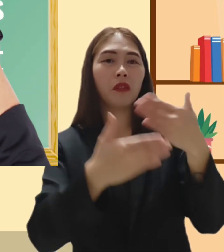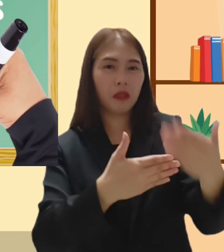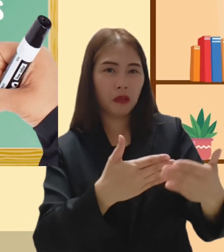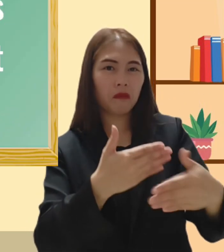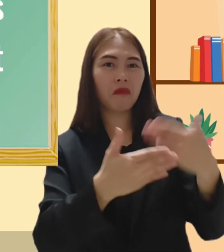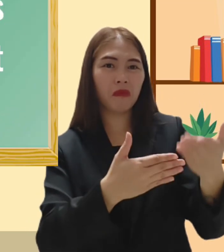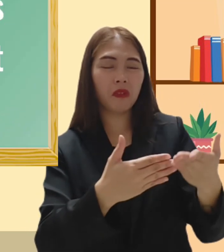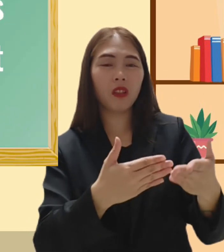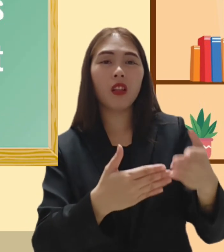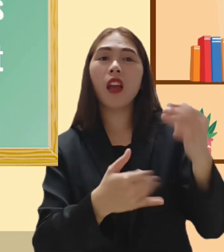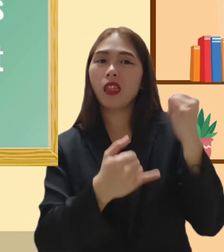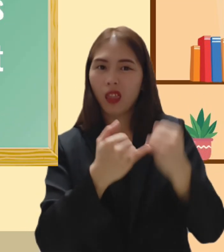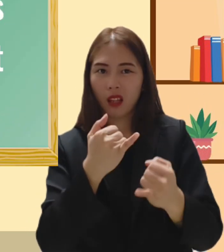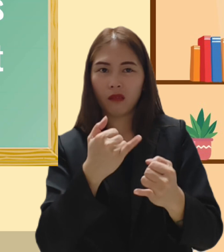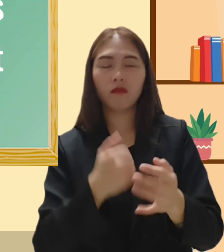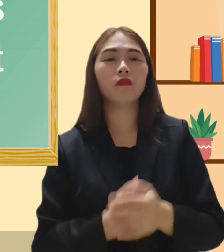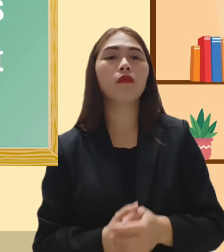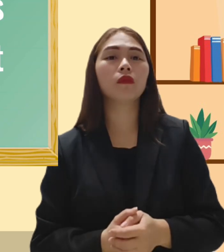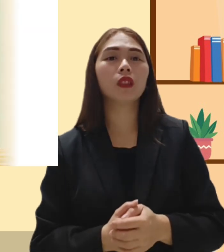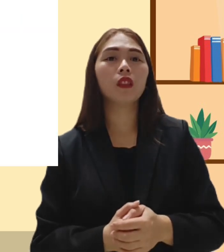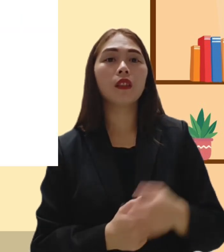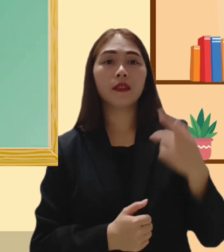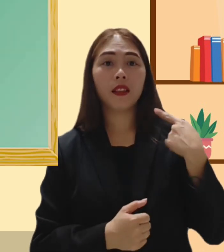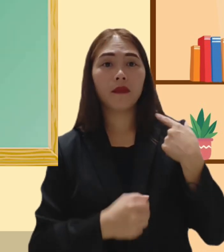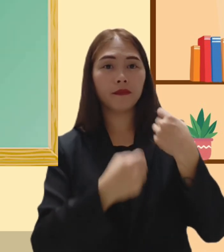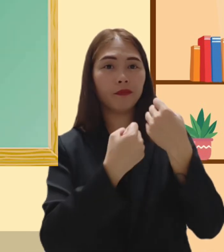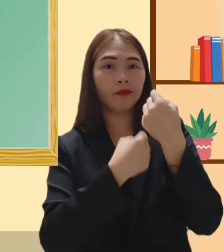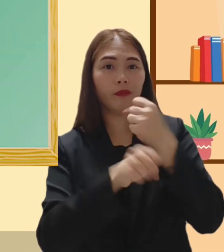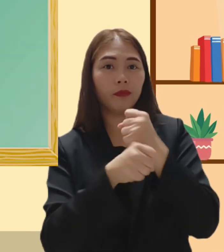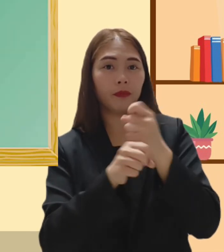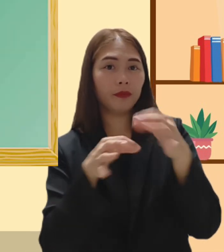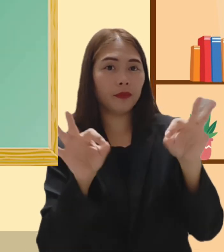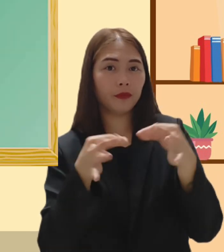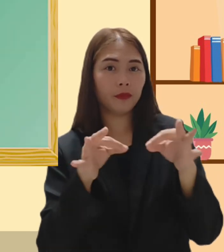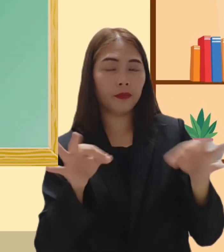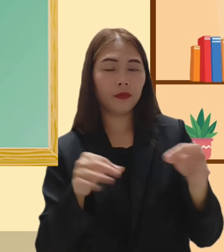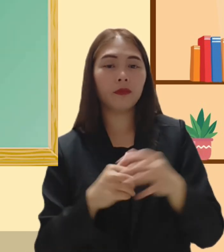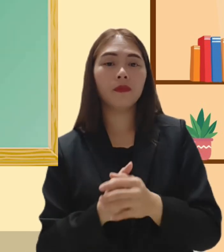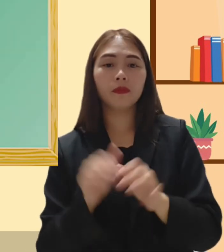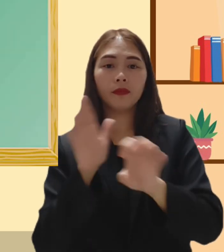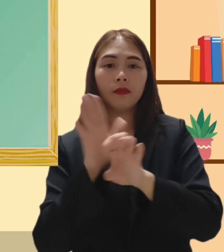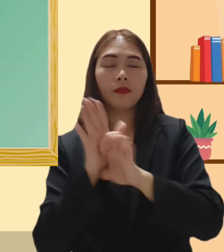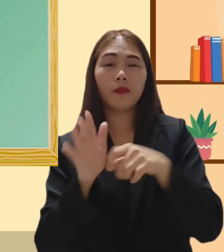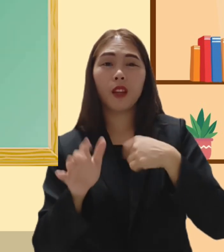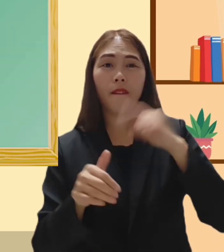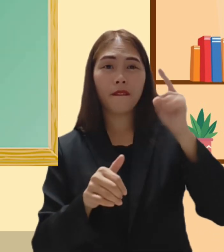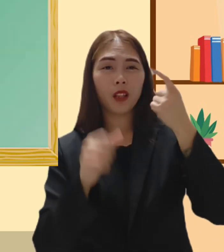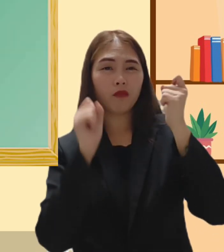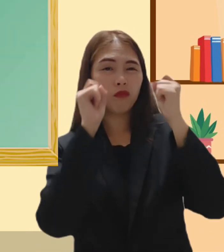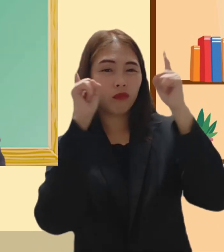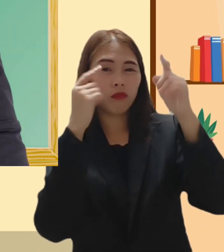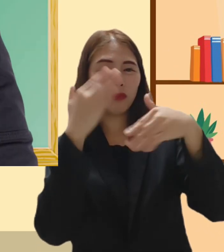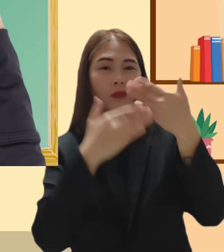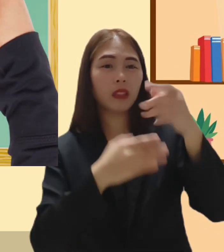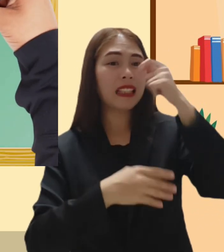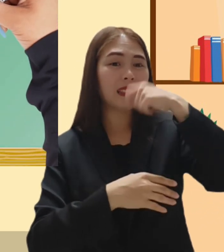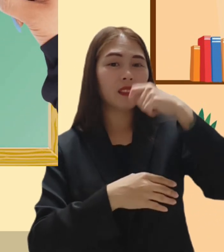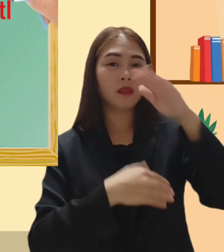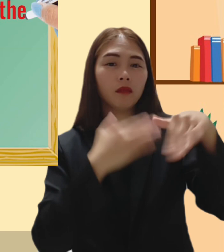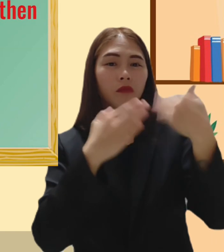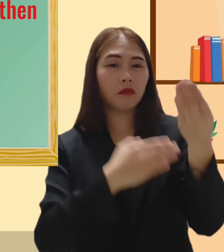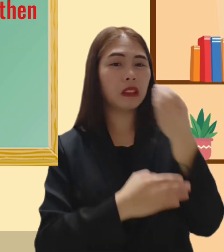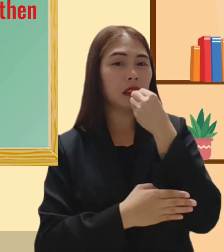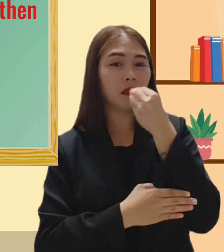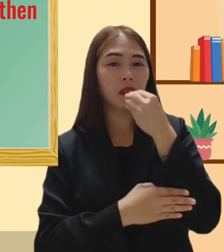us what comes first, next, and last. Let's have the sentence as an example. First I woke up, Next, I brushed my